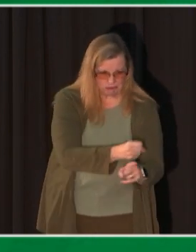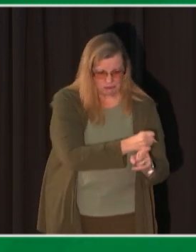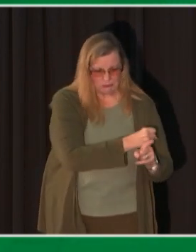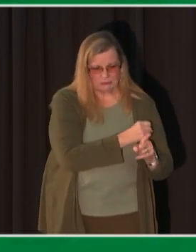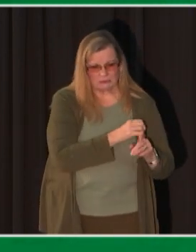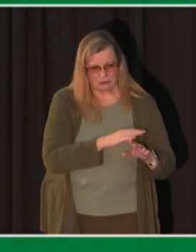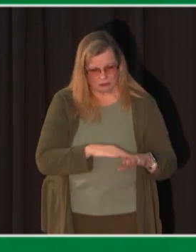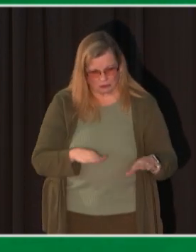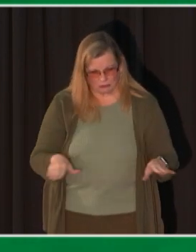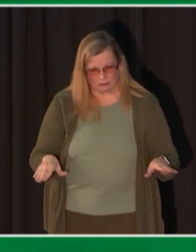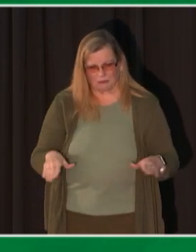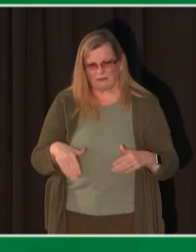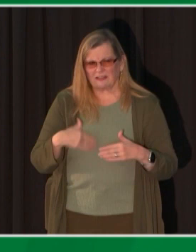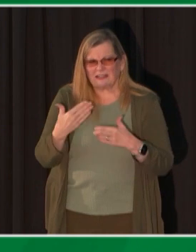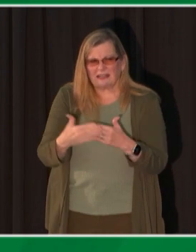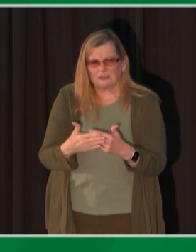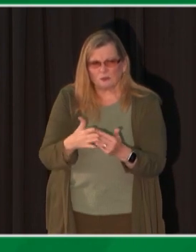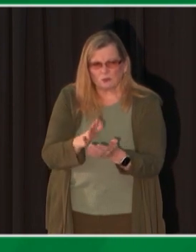year.